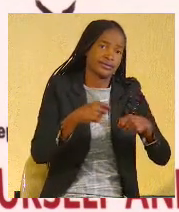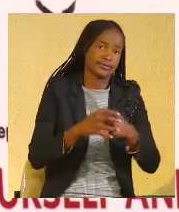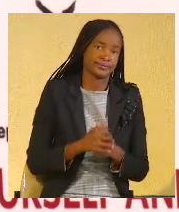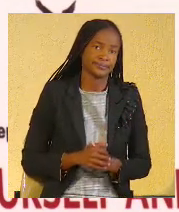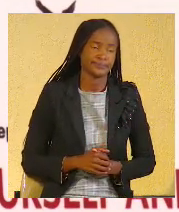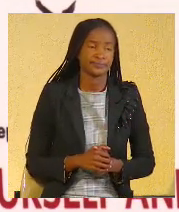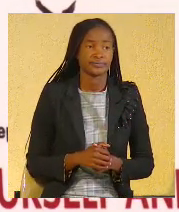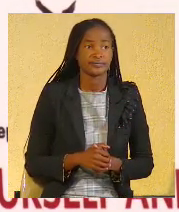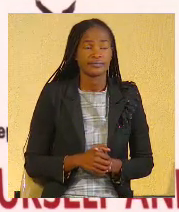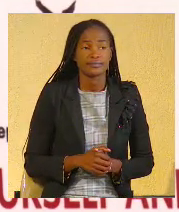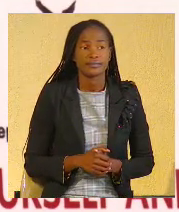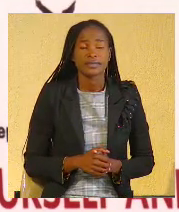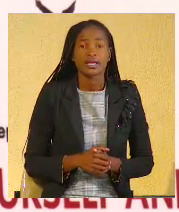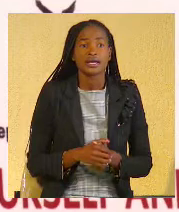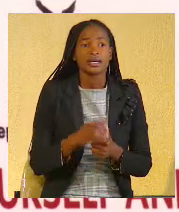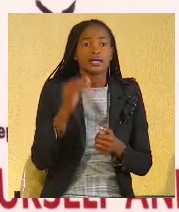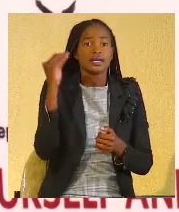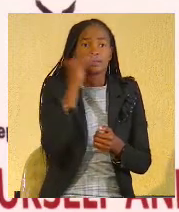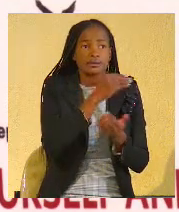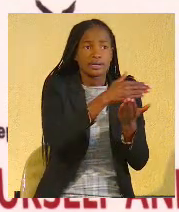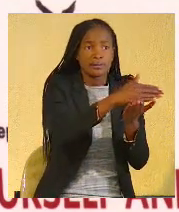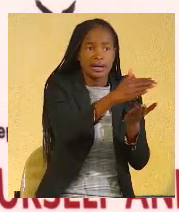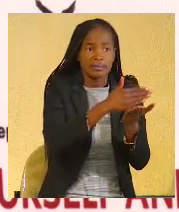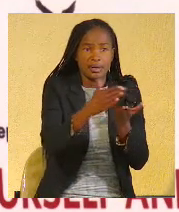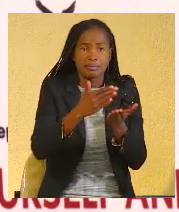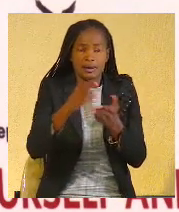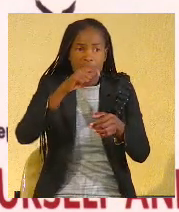Distribution of COVID-19 food rations.